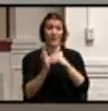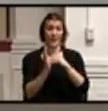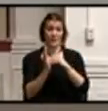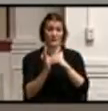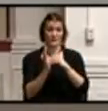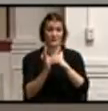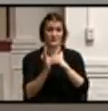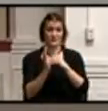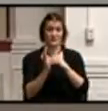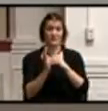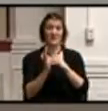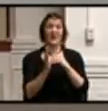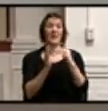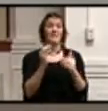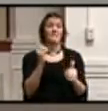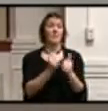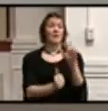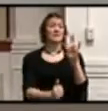$840,000. The bulk of that,